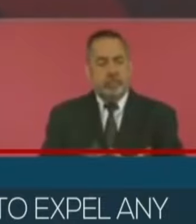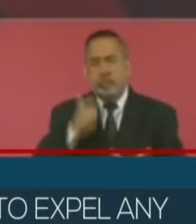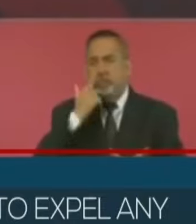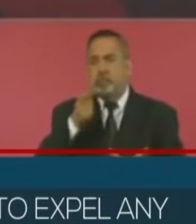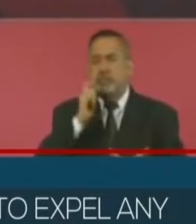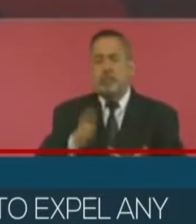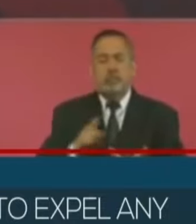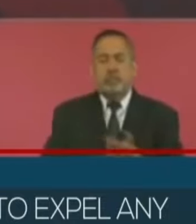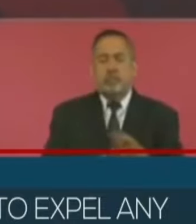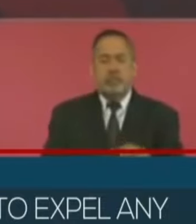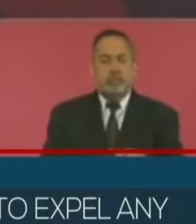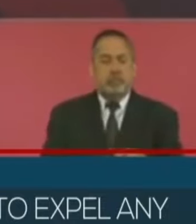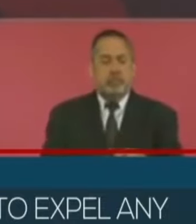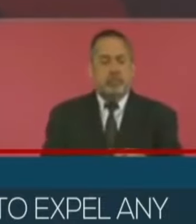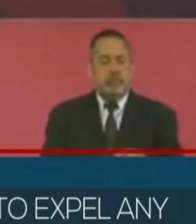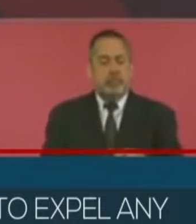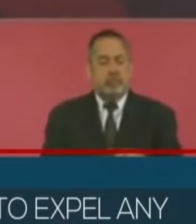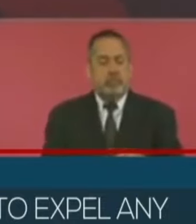international law